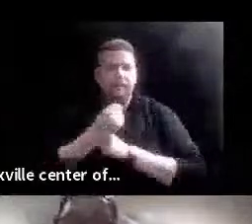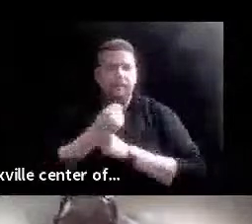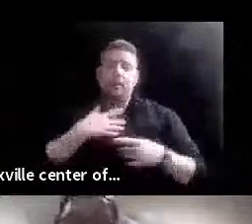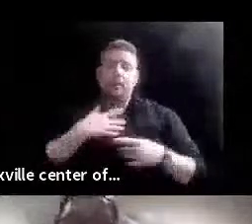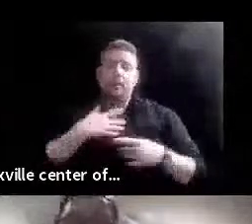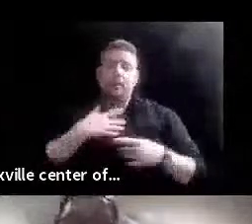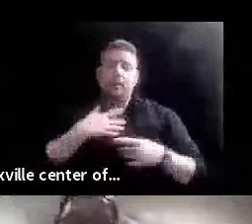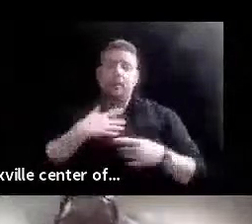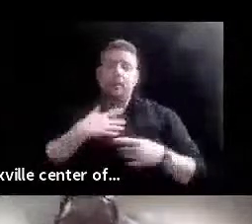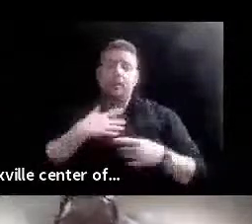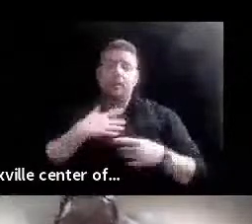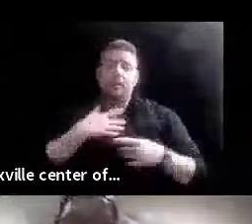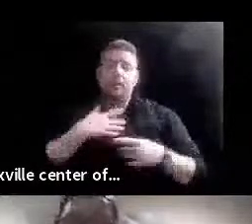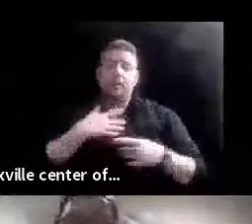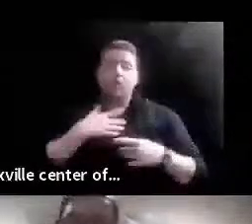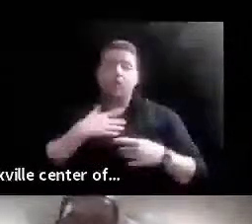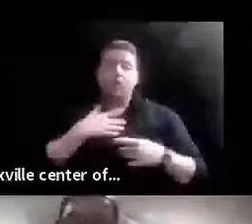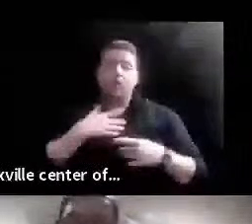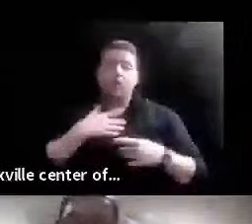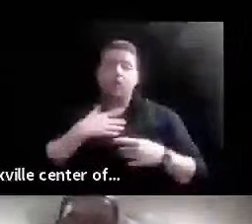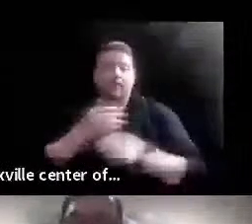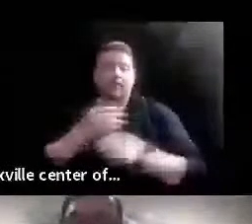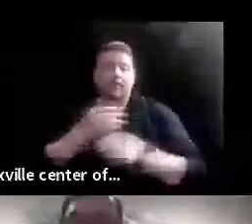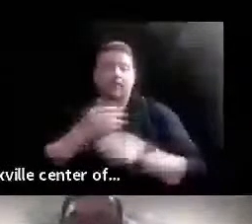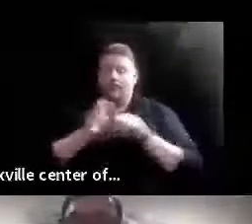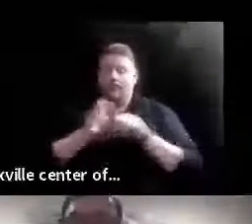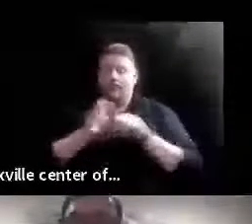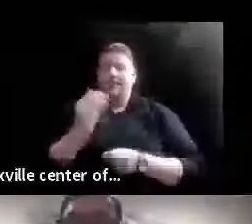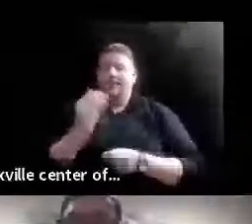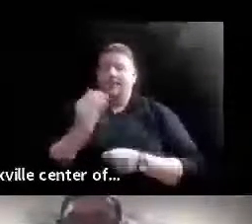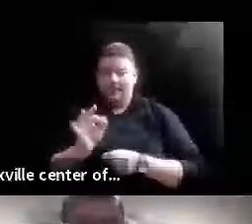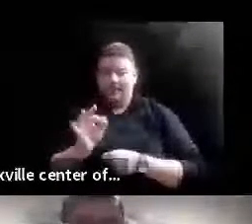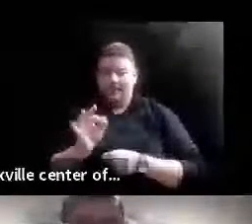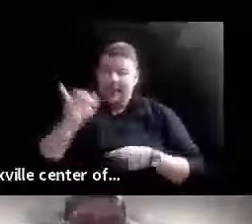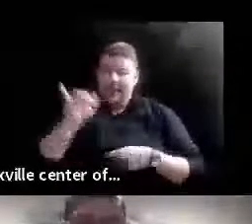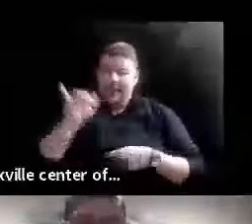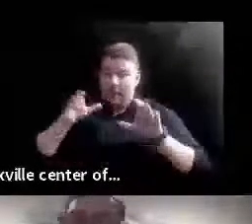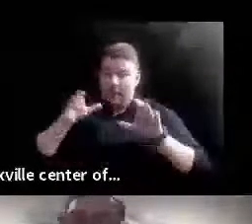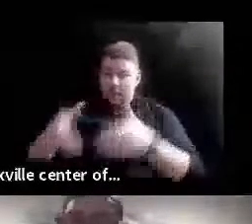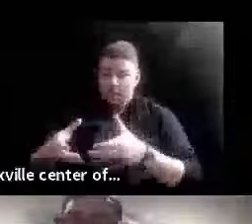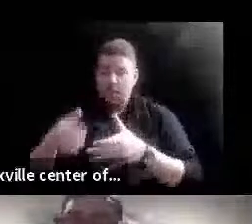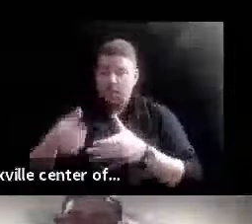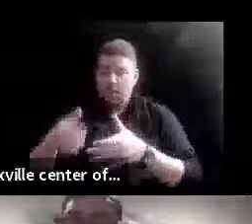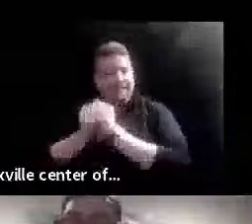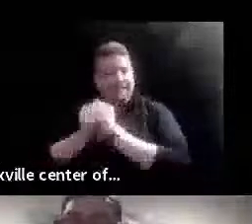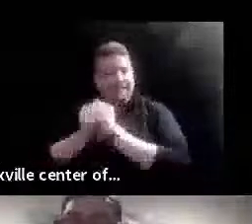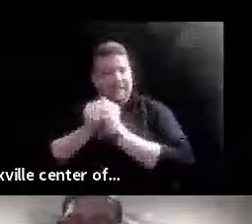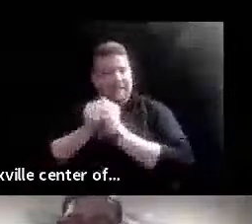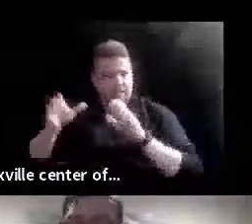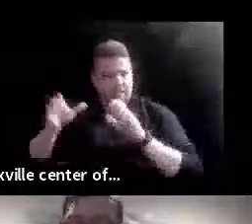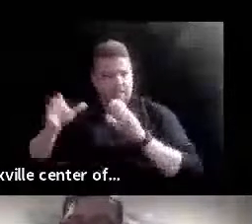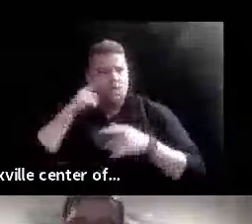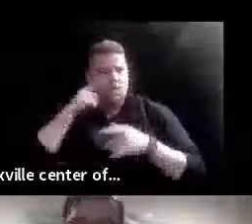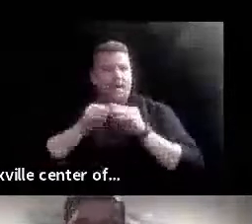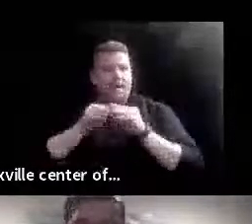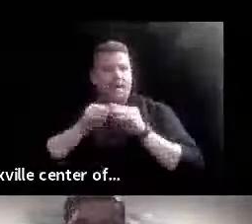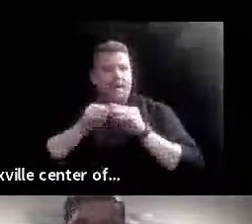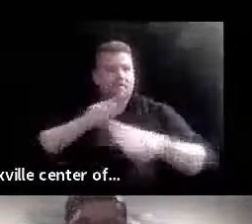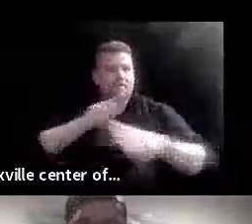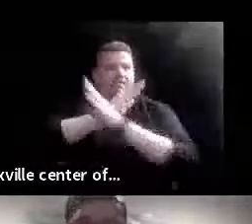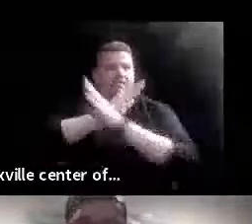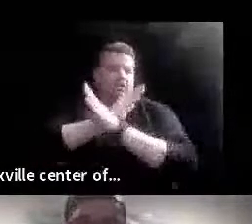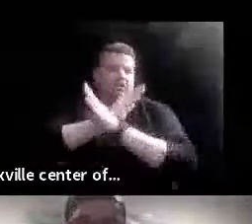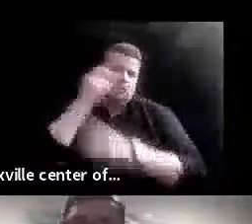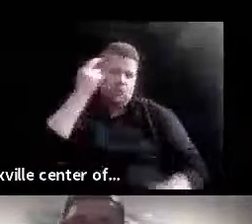patients with COVID-19 because, as we've said, we try to put that population together for infection prevention reasons. And